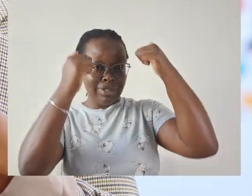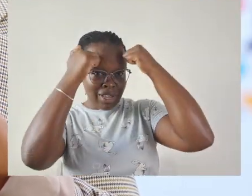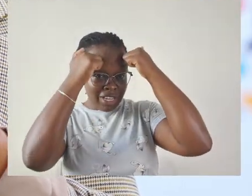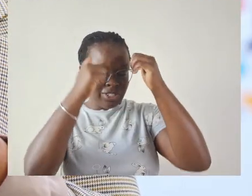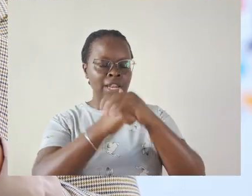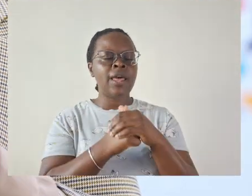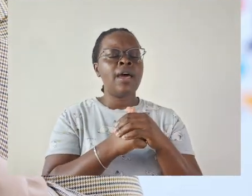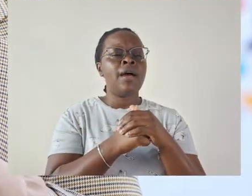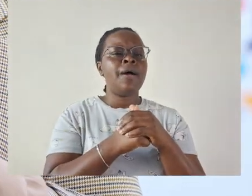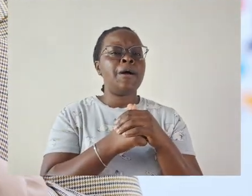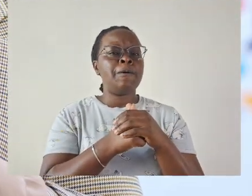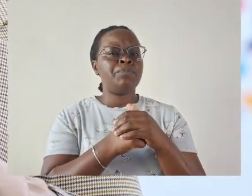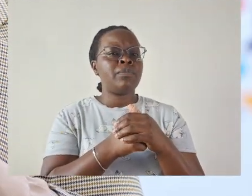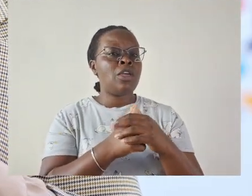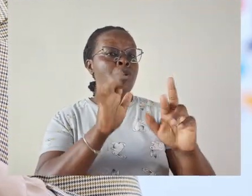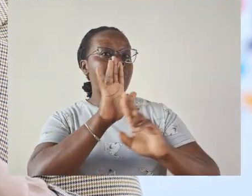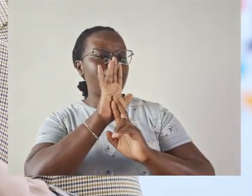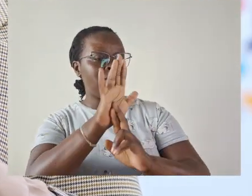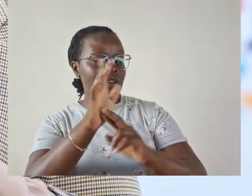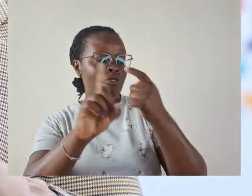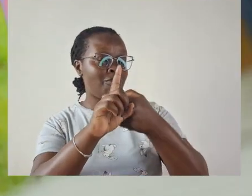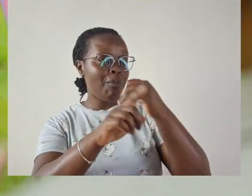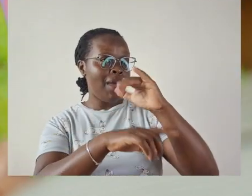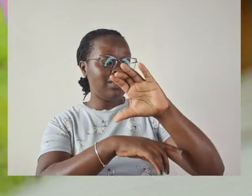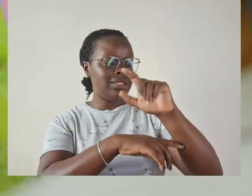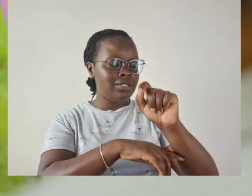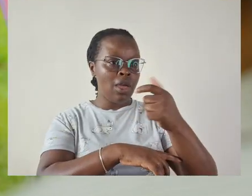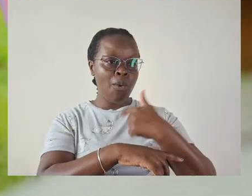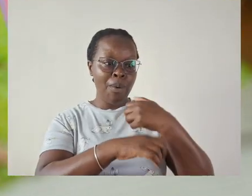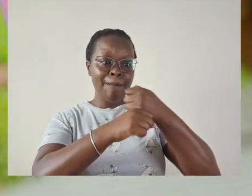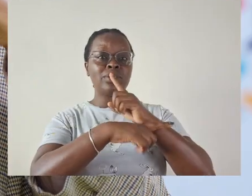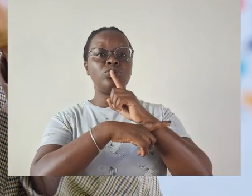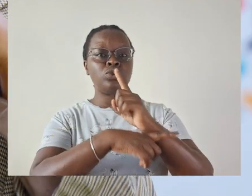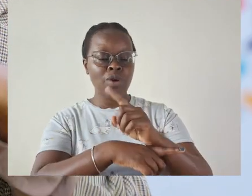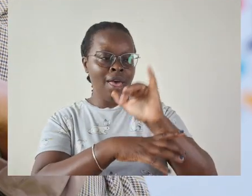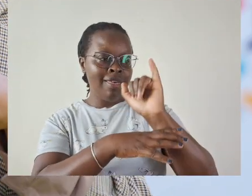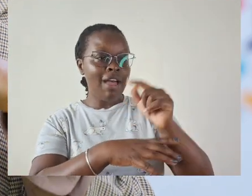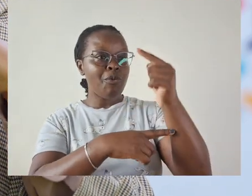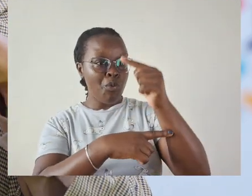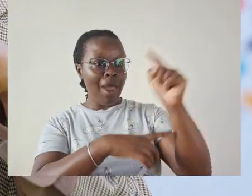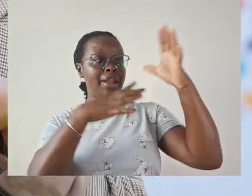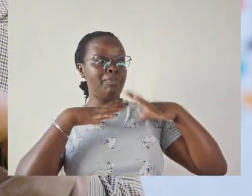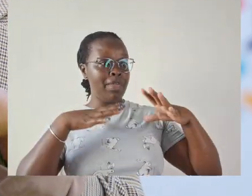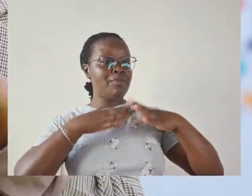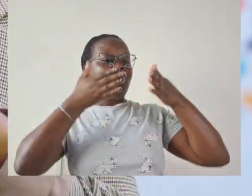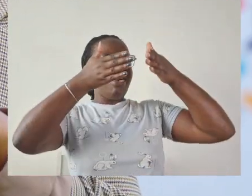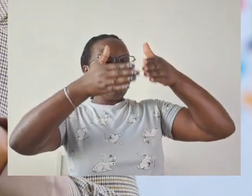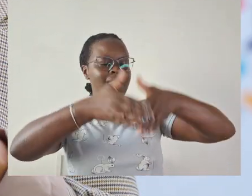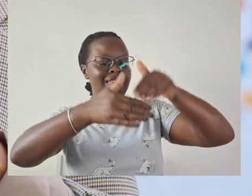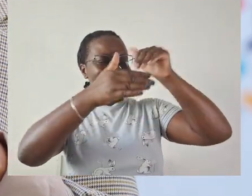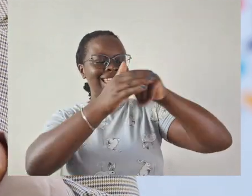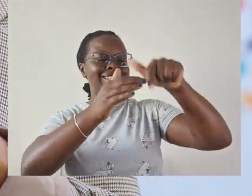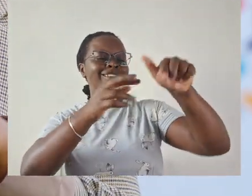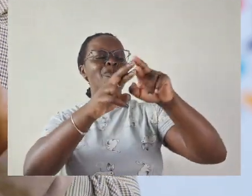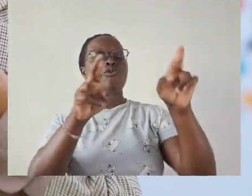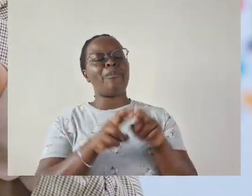and a representative from the ICT. We are ensuring that the right people are going to be in the room to listen to